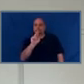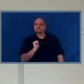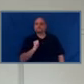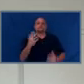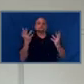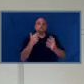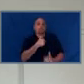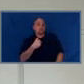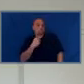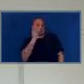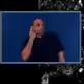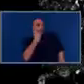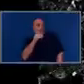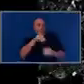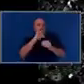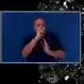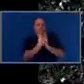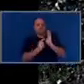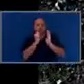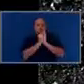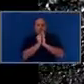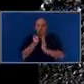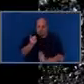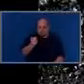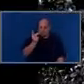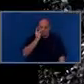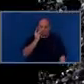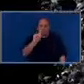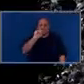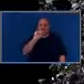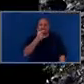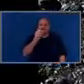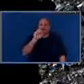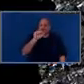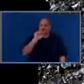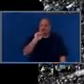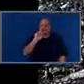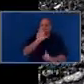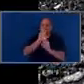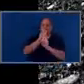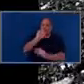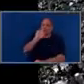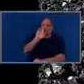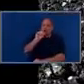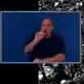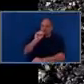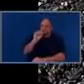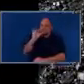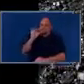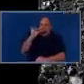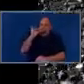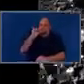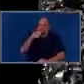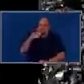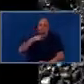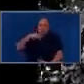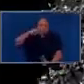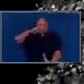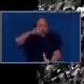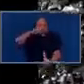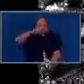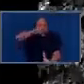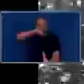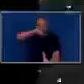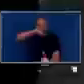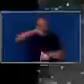the video is the TAG-SAM arm. It's extended out, and TAG-SAM is observing it as the spacecraft translates across the